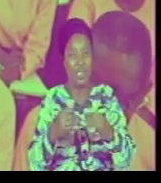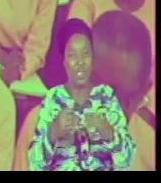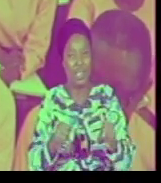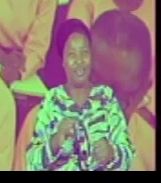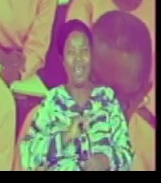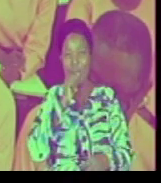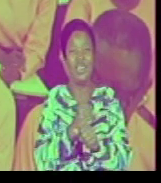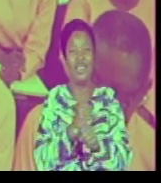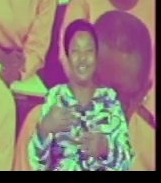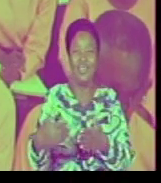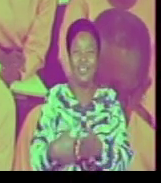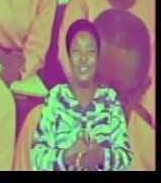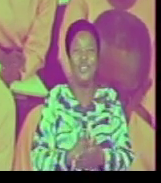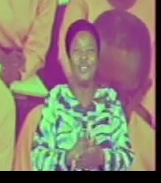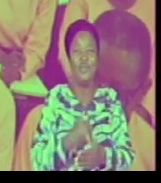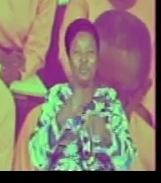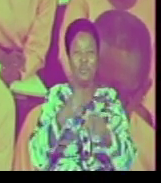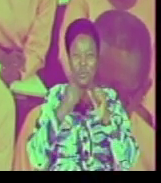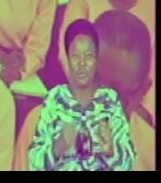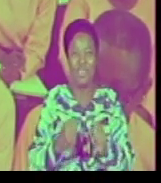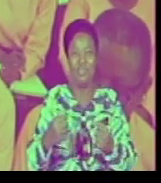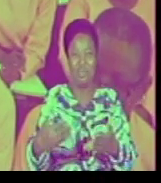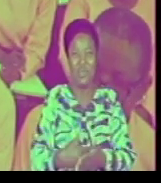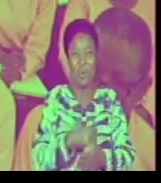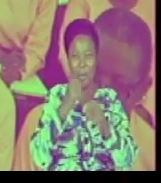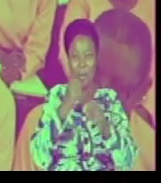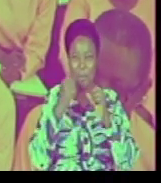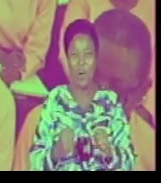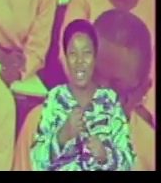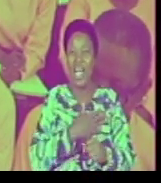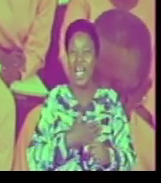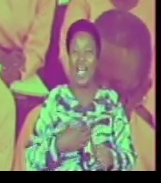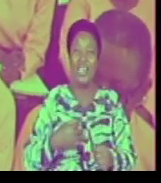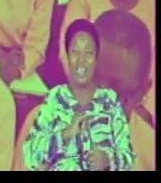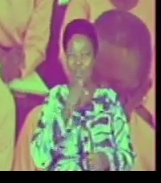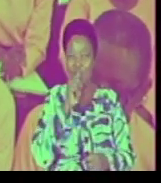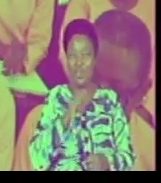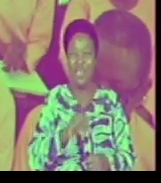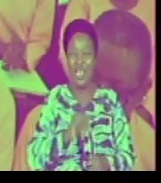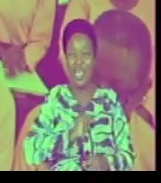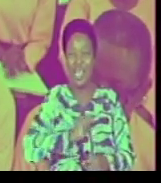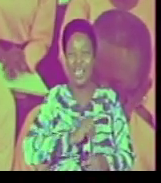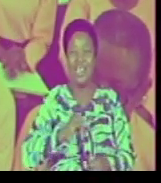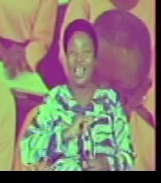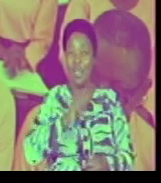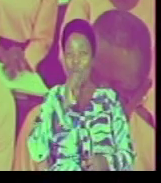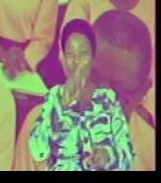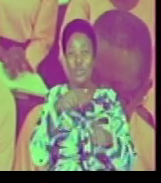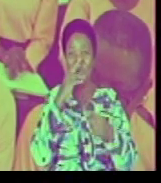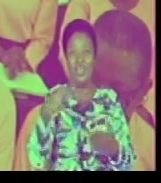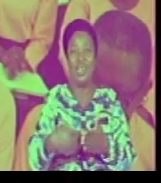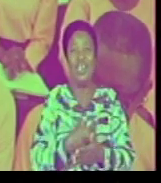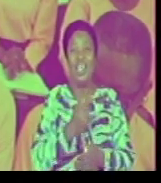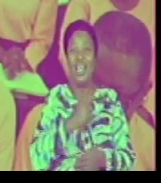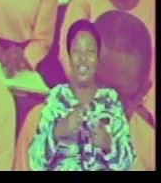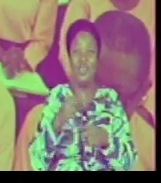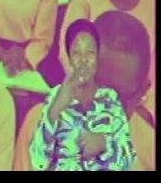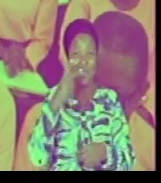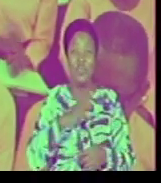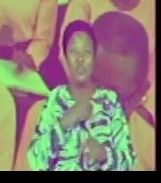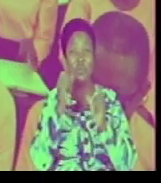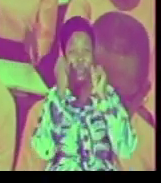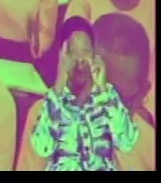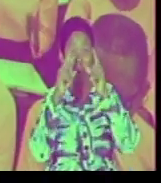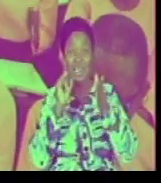new power. And I'm going to be renewed. You'll be surprised. I'm going to run faster than I ever did